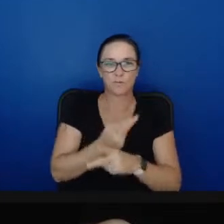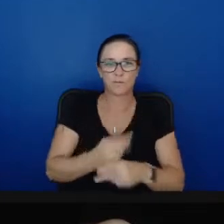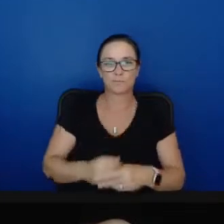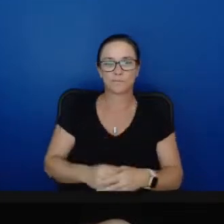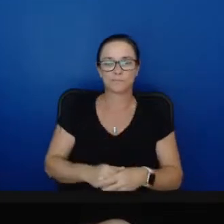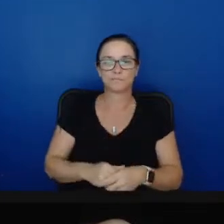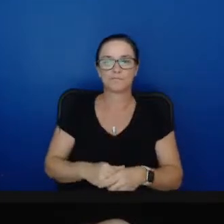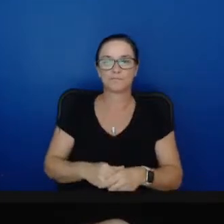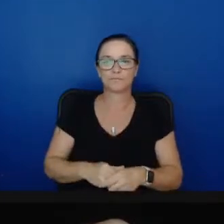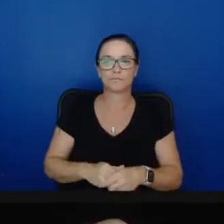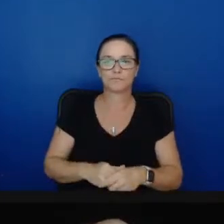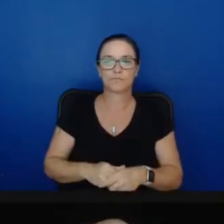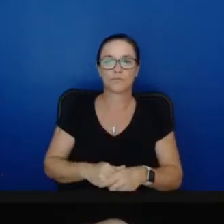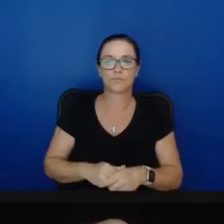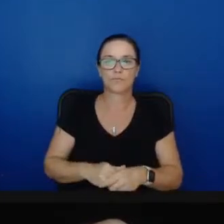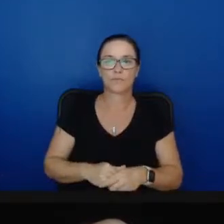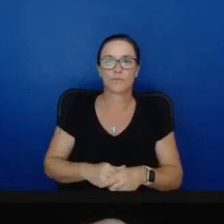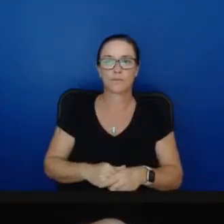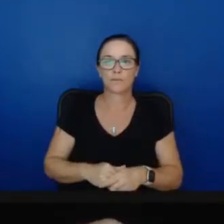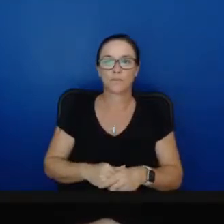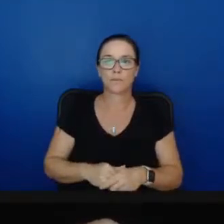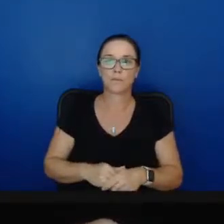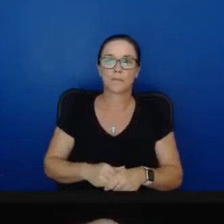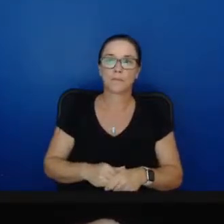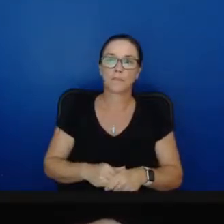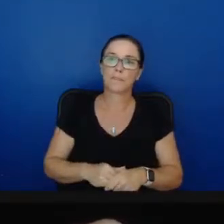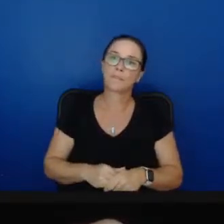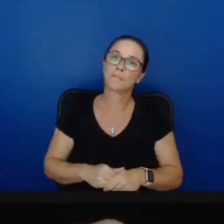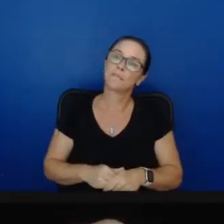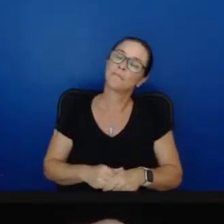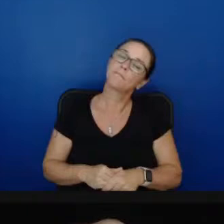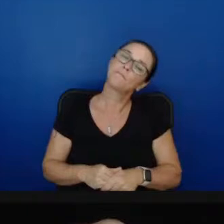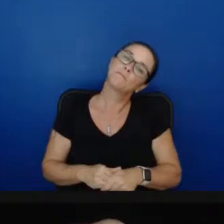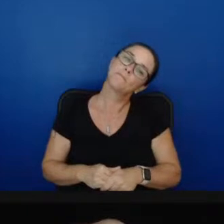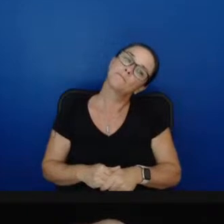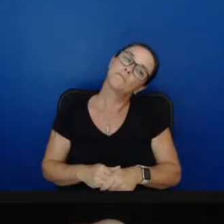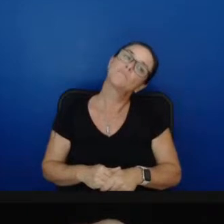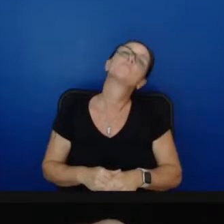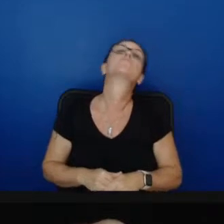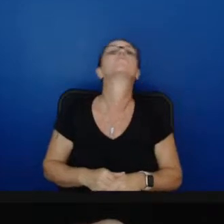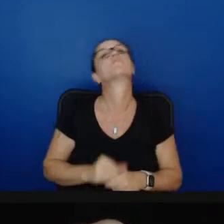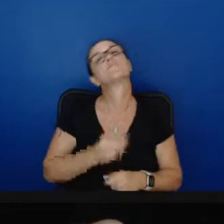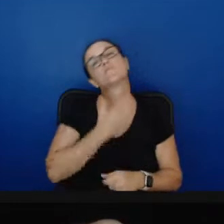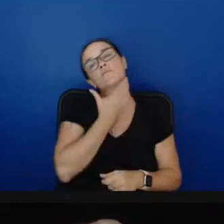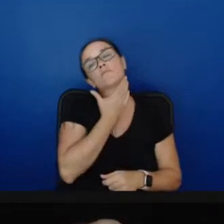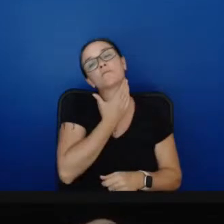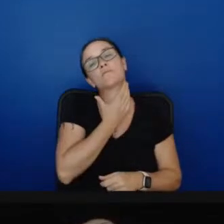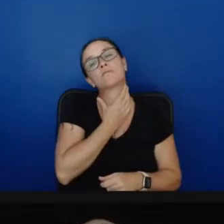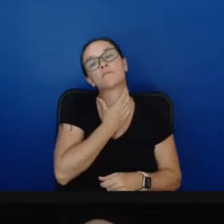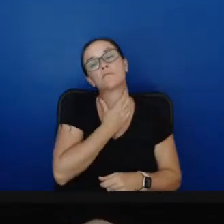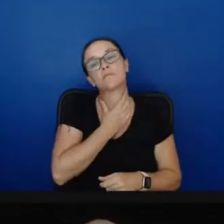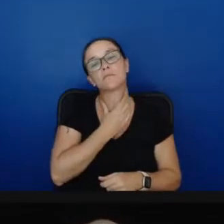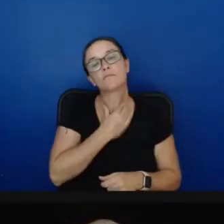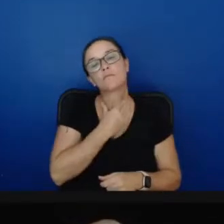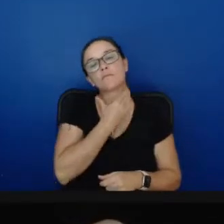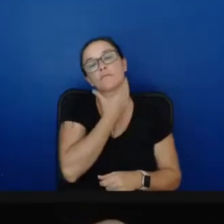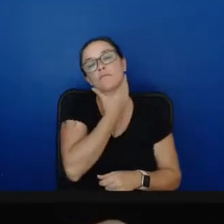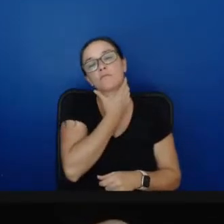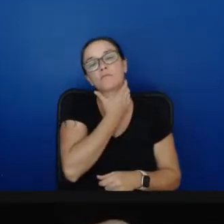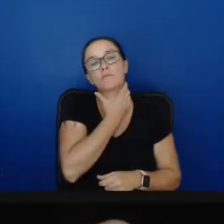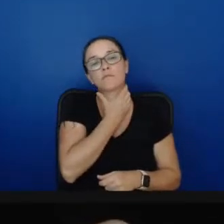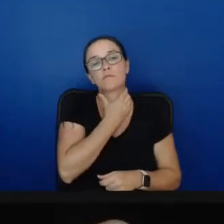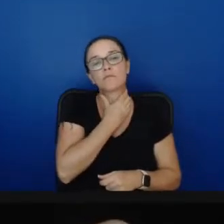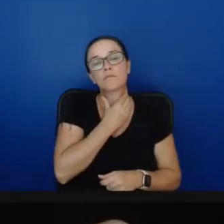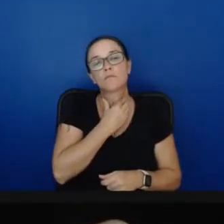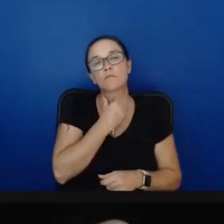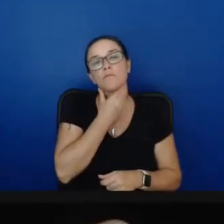they got some information out of this here, out of looking at lava tubes as well. I'm going to switch our tag here to research, since we're transitioning here